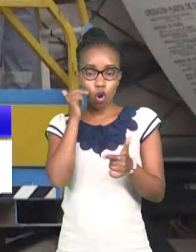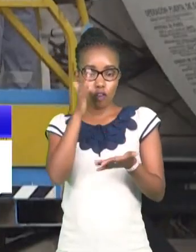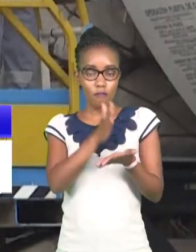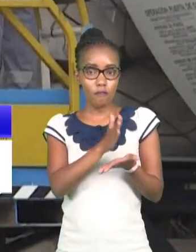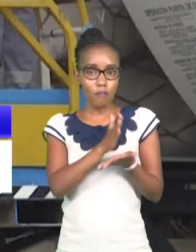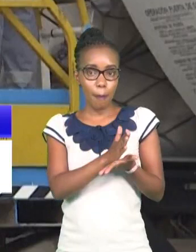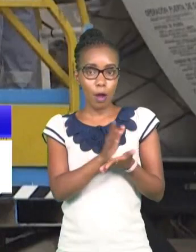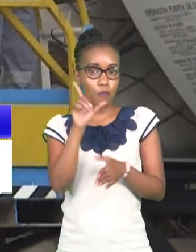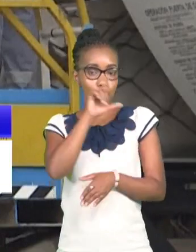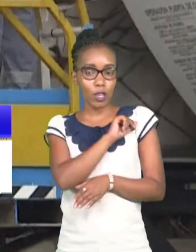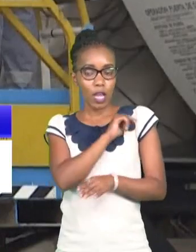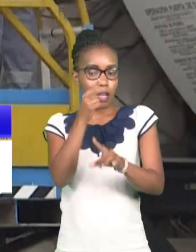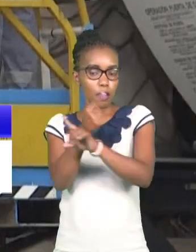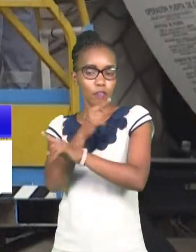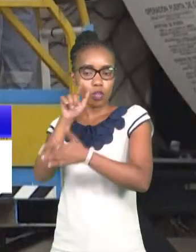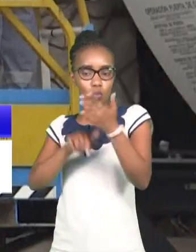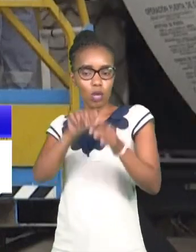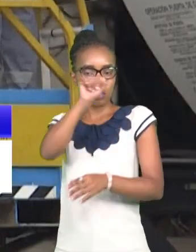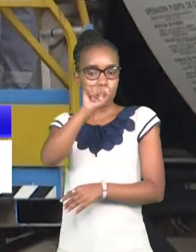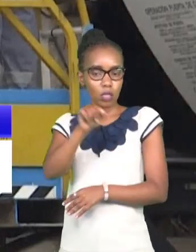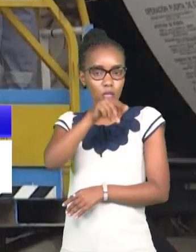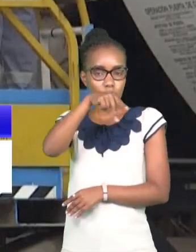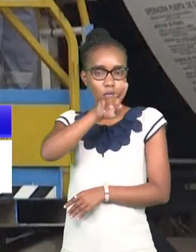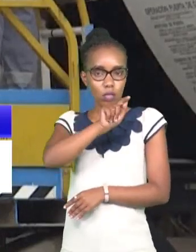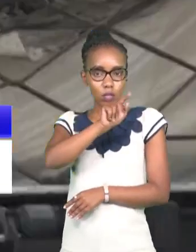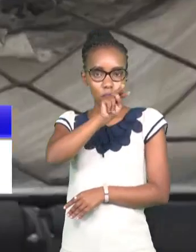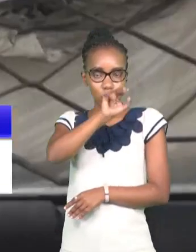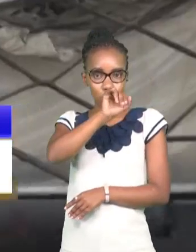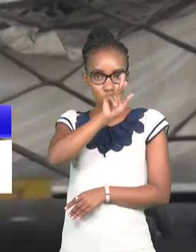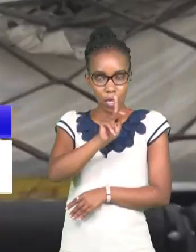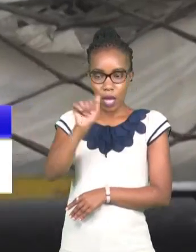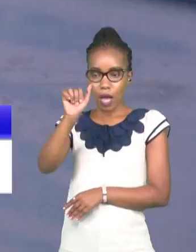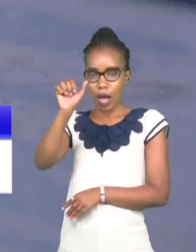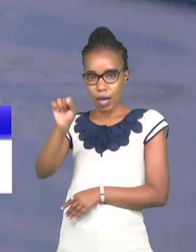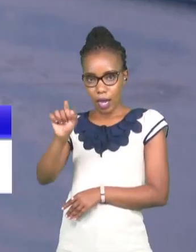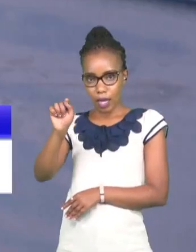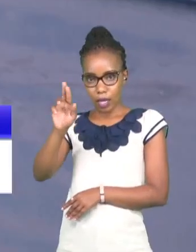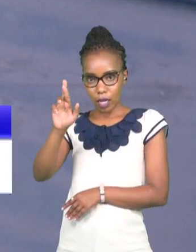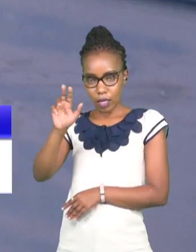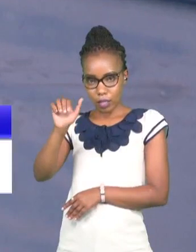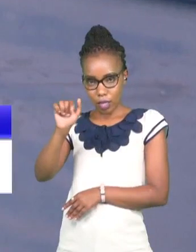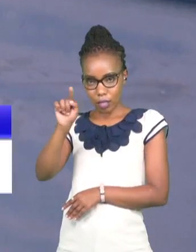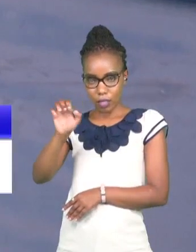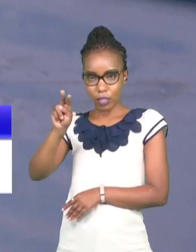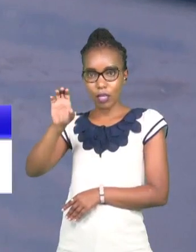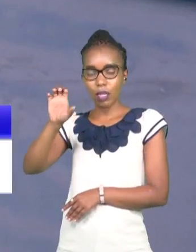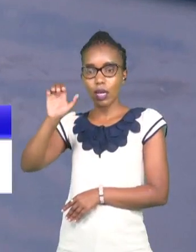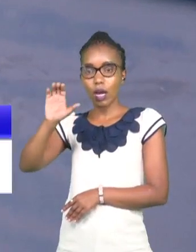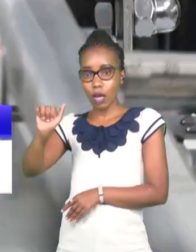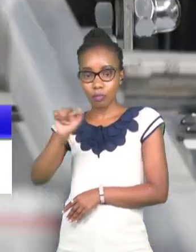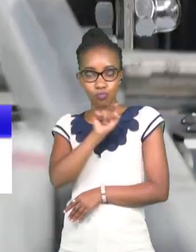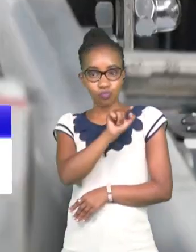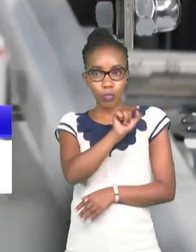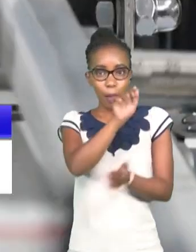may ask, what's the difference between the Sputnik V and AstraZeneca vaccines? Well, for Sputnik V, its storage temperature